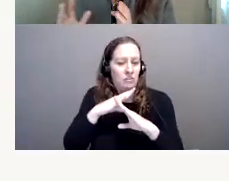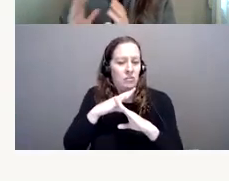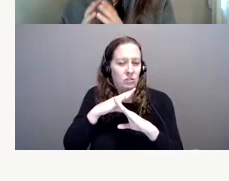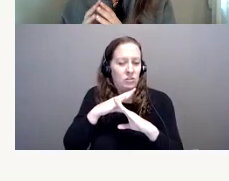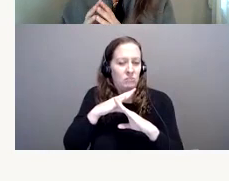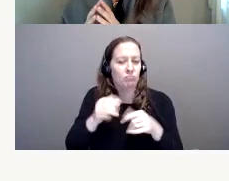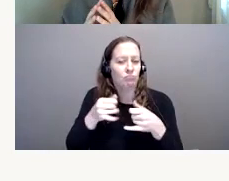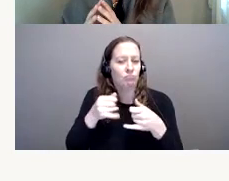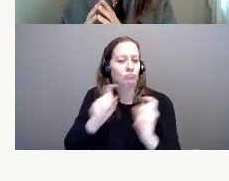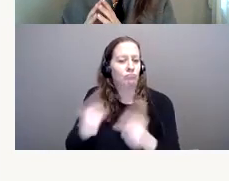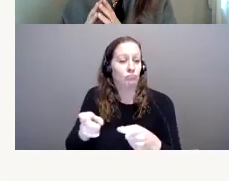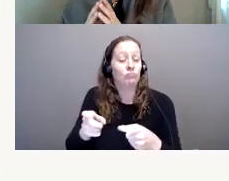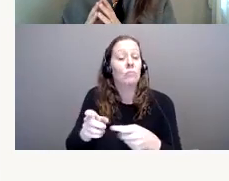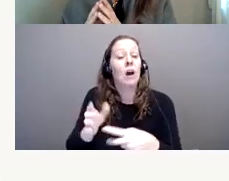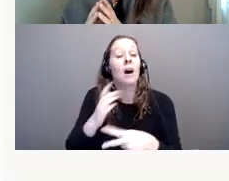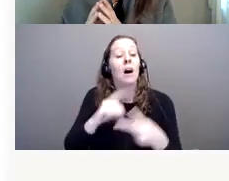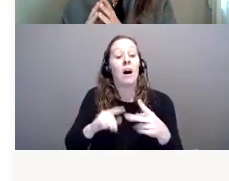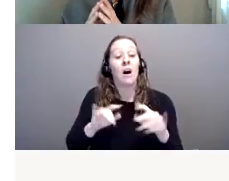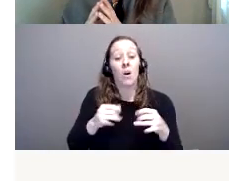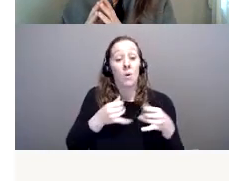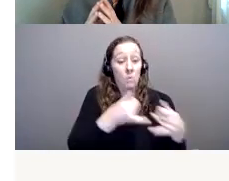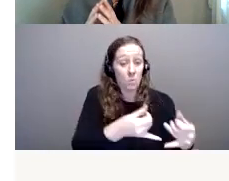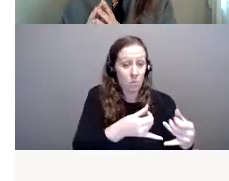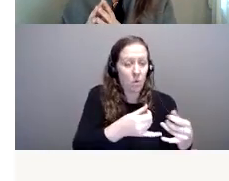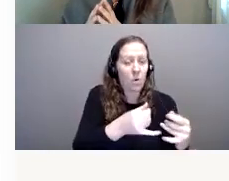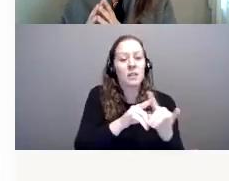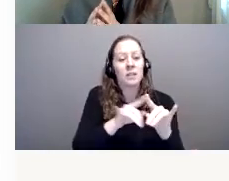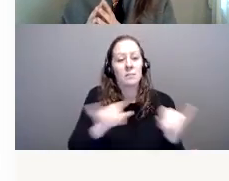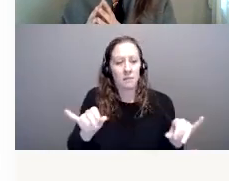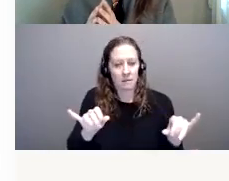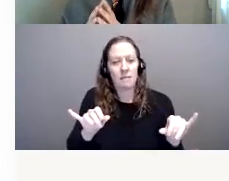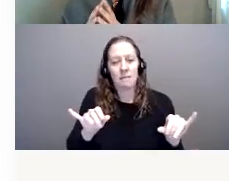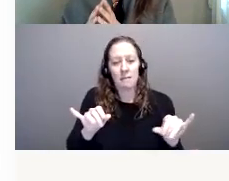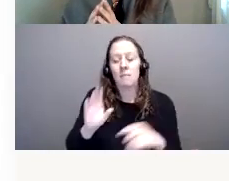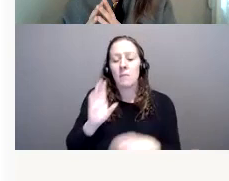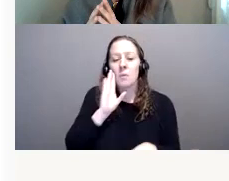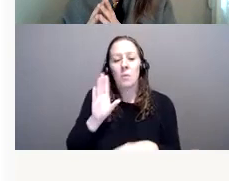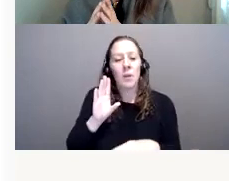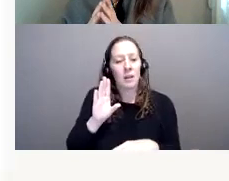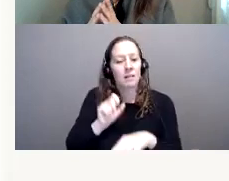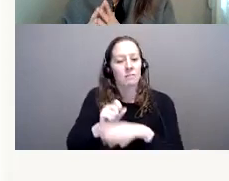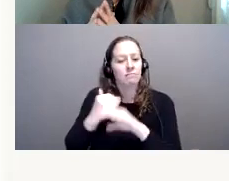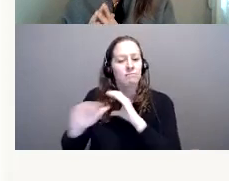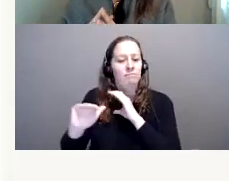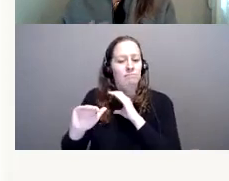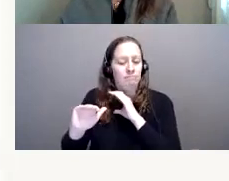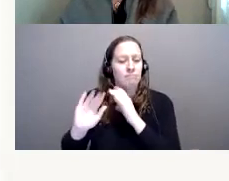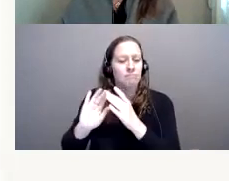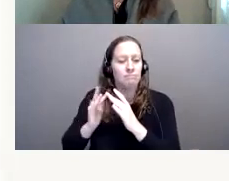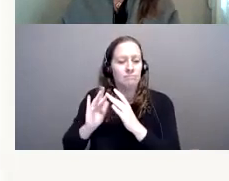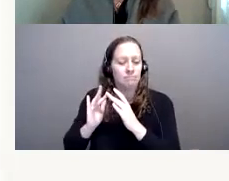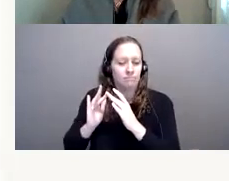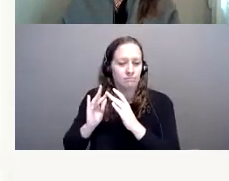the awards, we will be making digitally available certificates, which were made available through the Department of